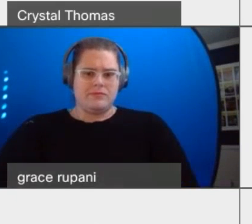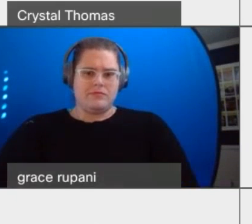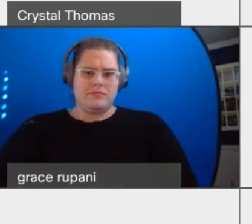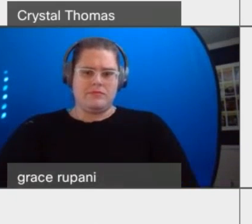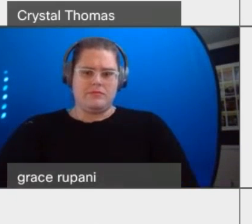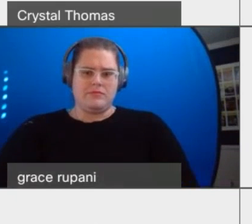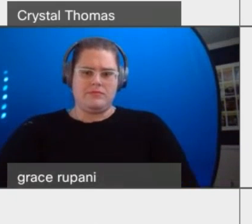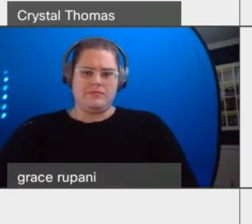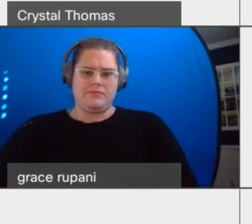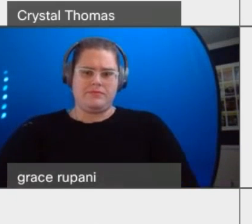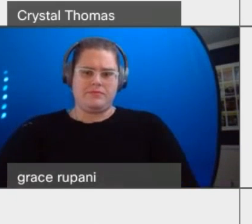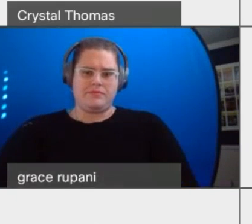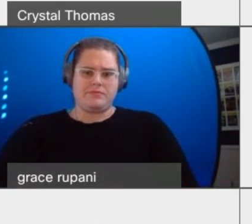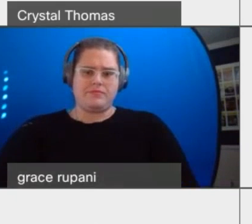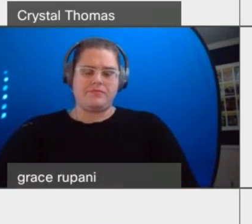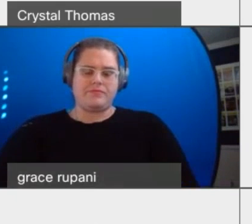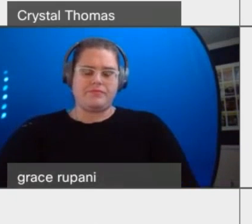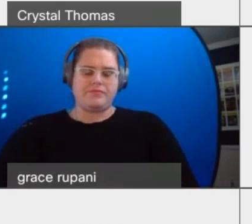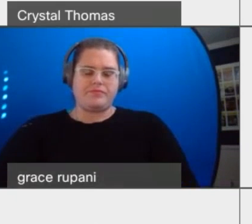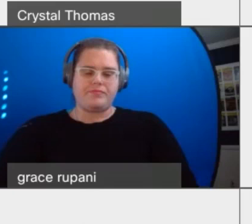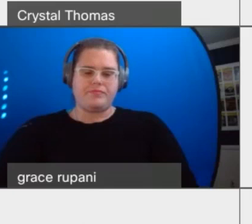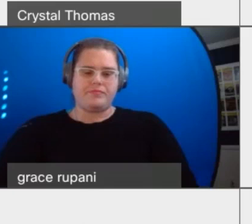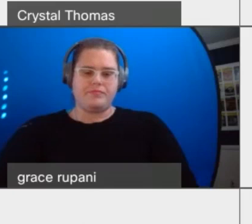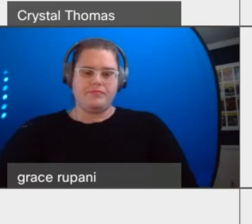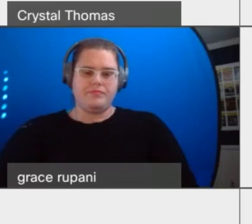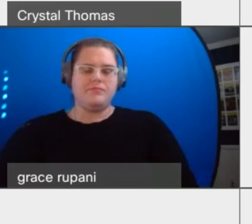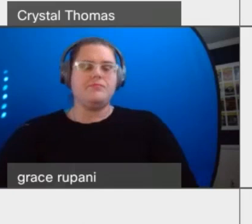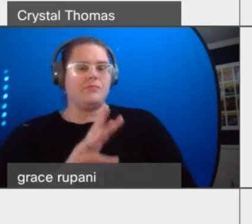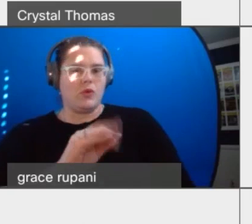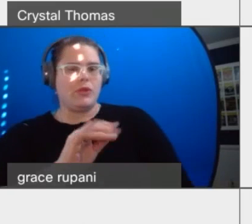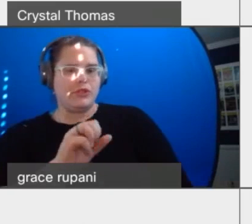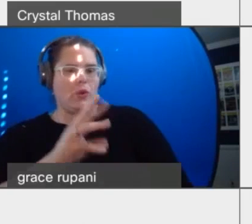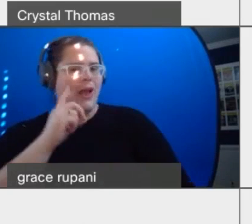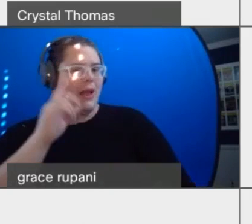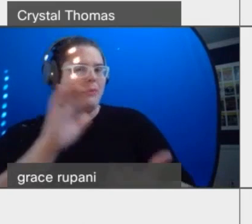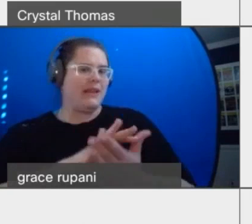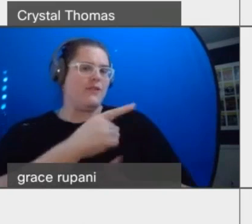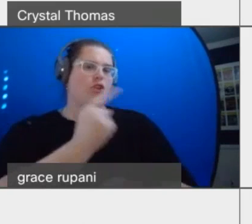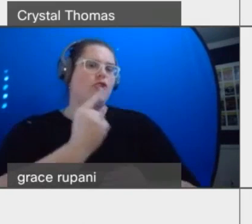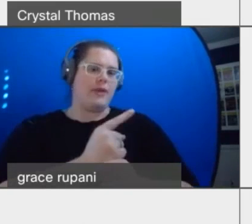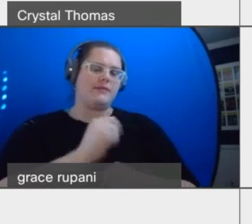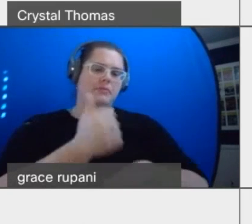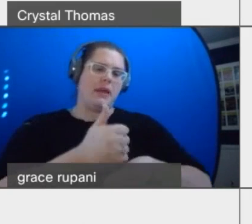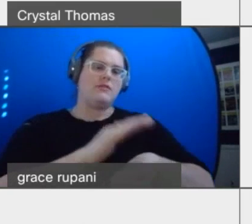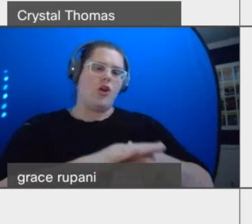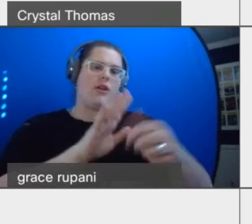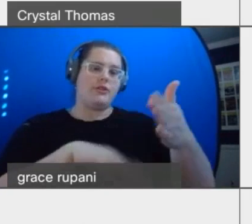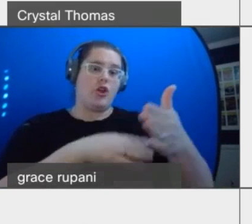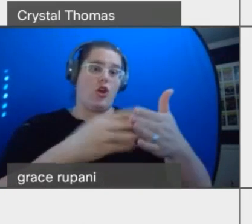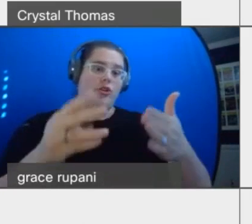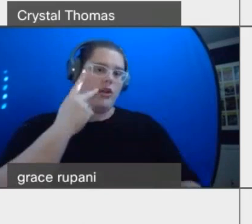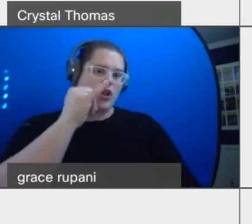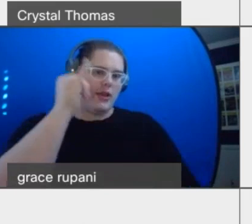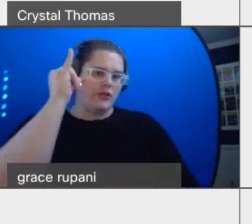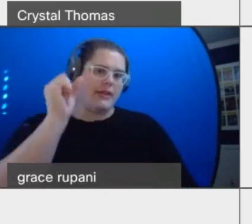Yeah, I believe you're correct, Director Reese, based on the chart that I saw yesterday.